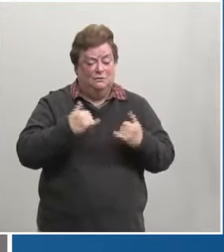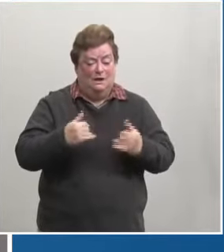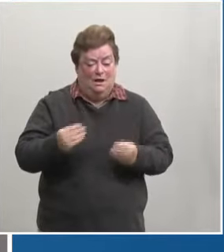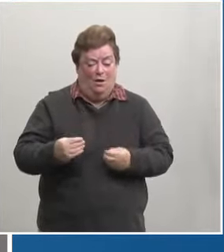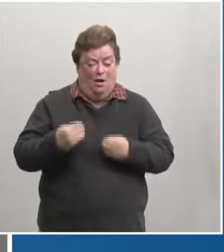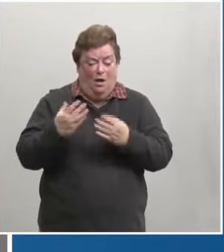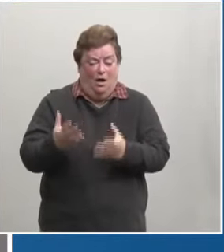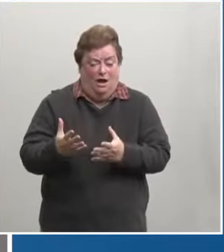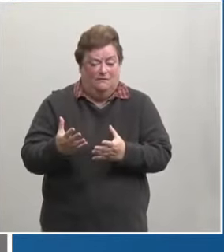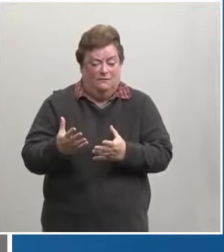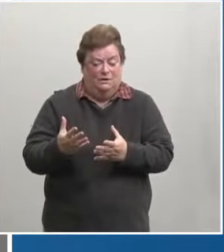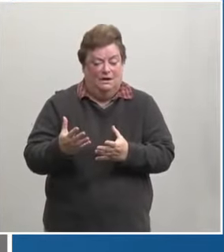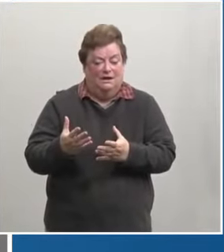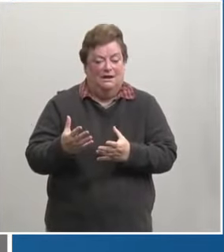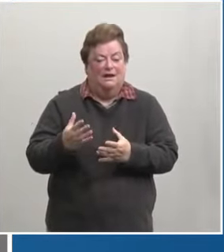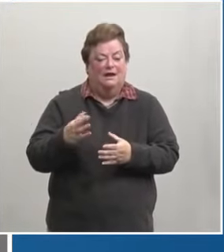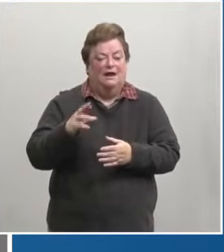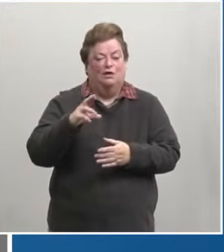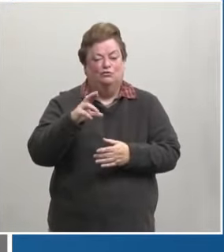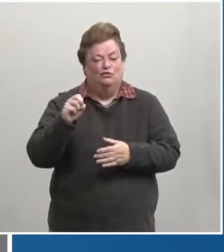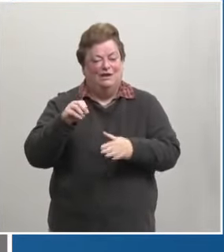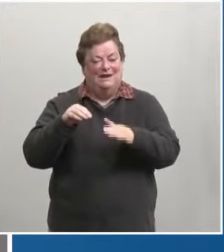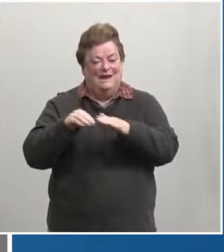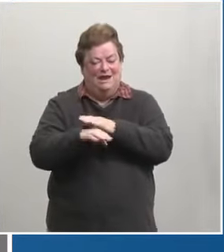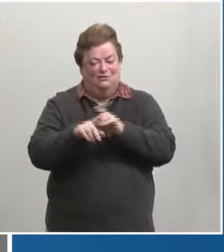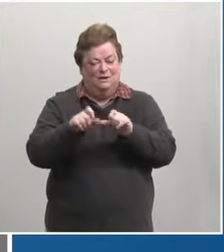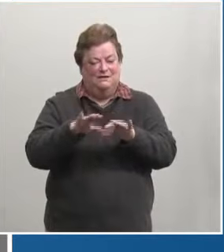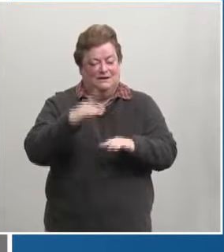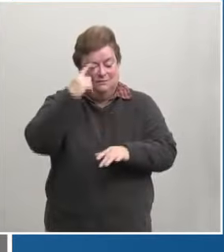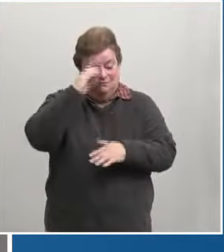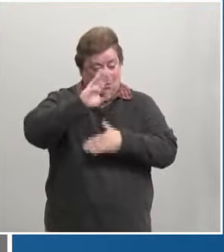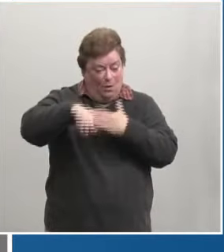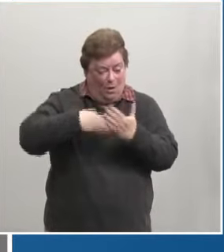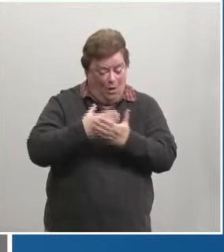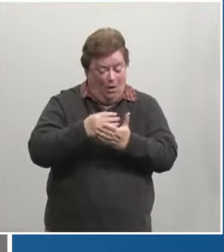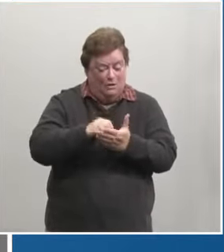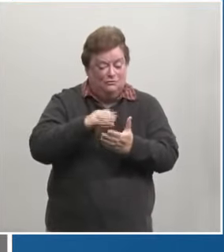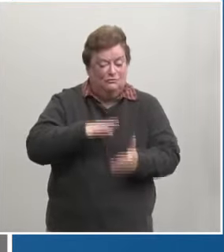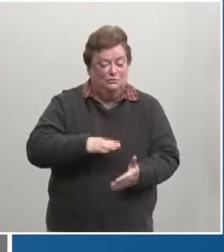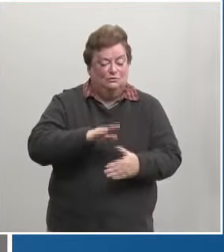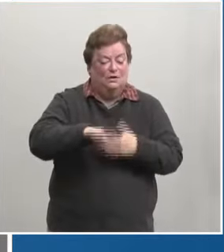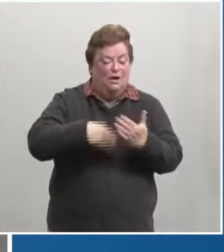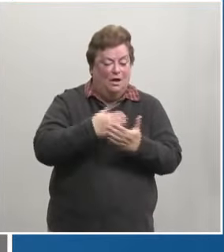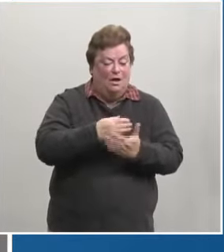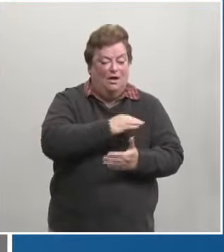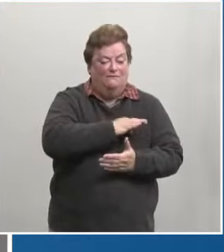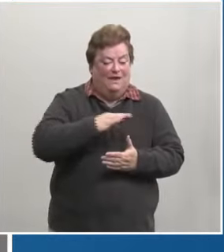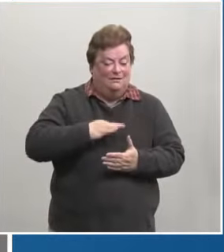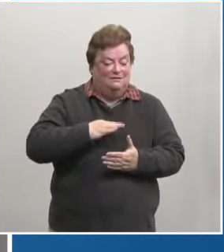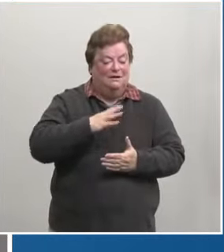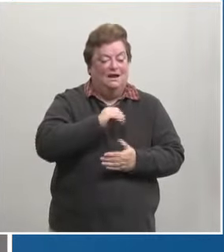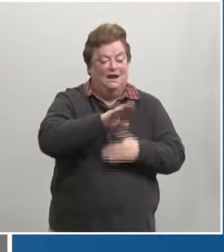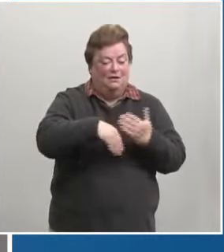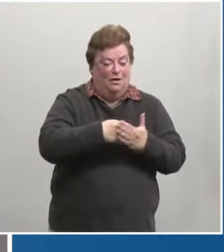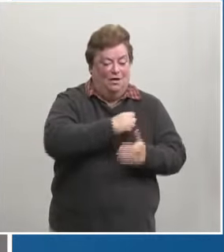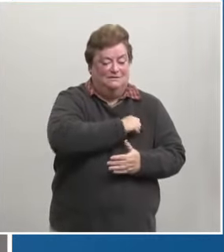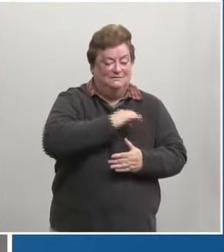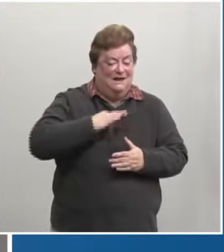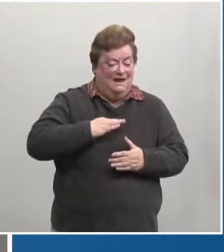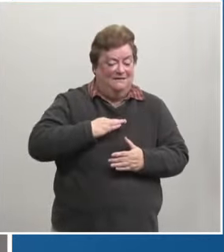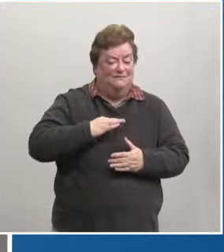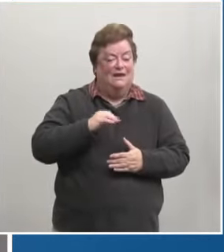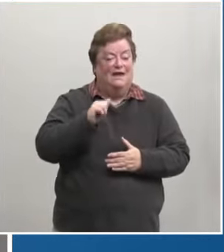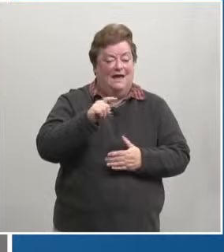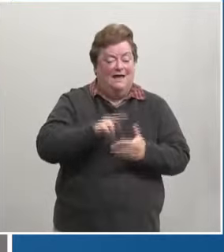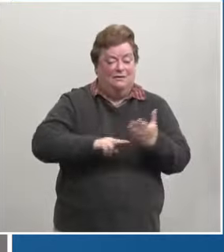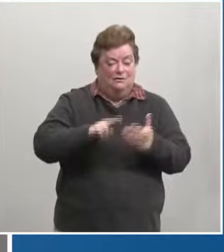offering re-entry testing for all students, all faculty, and all staff at the university who